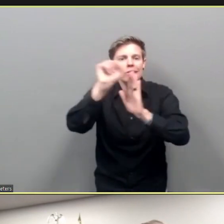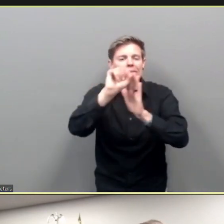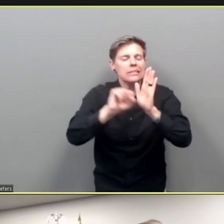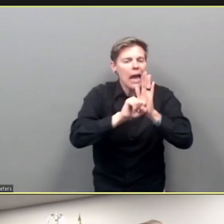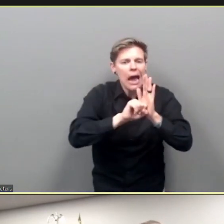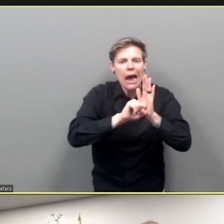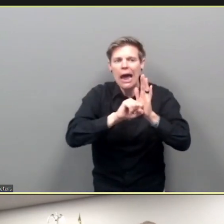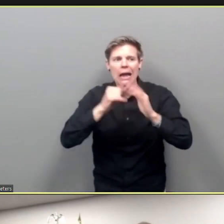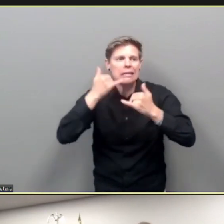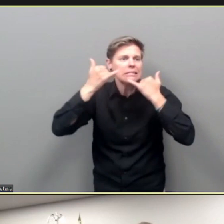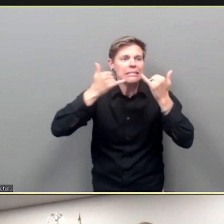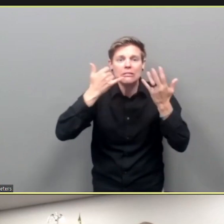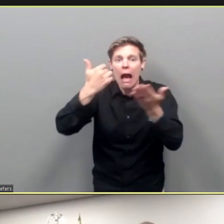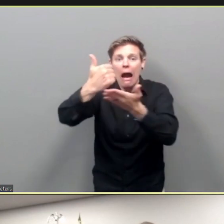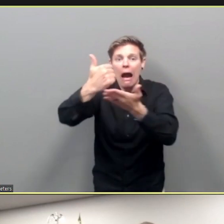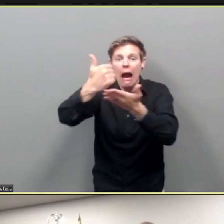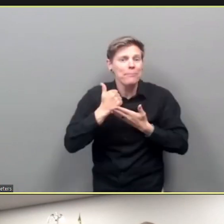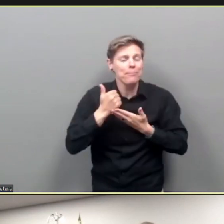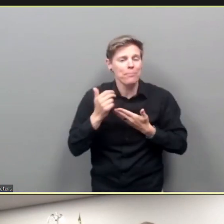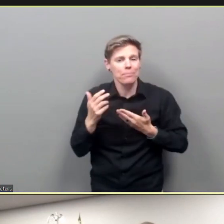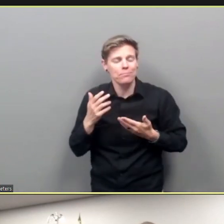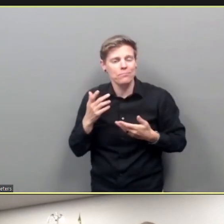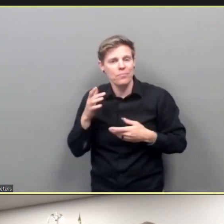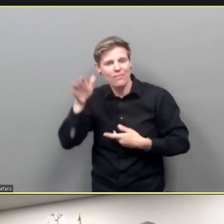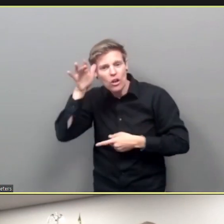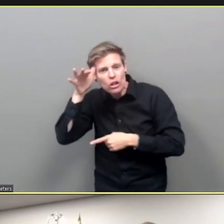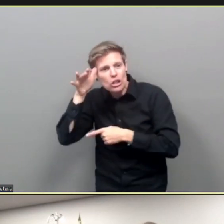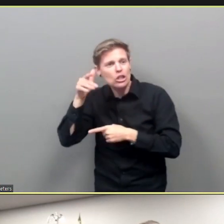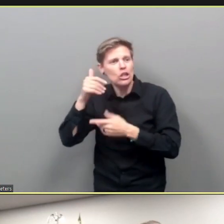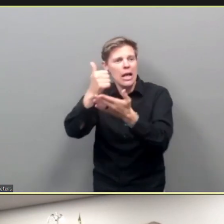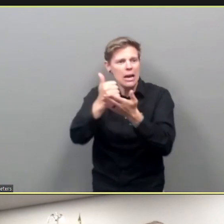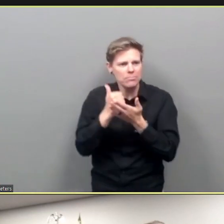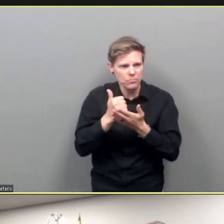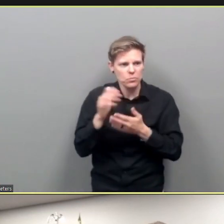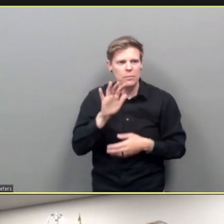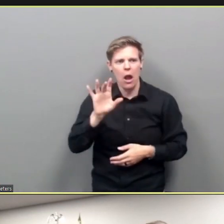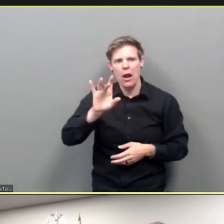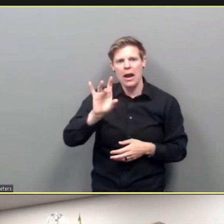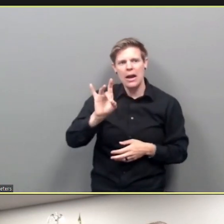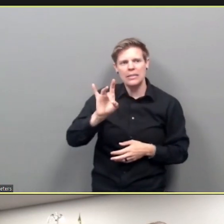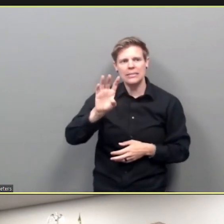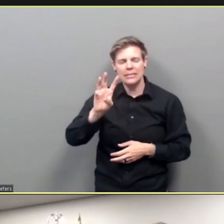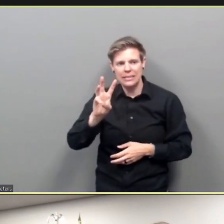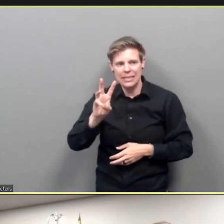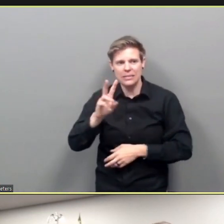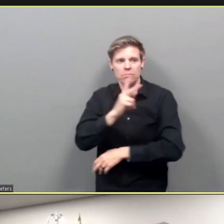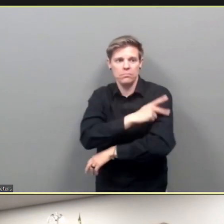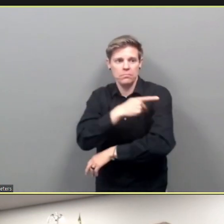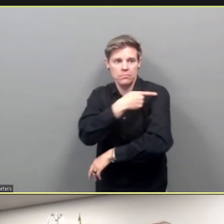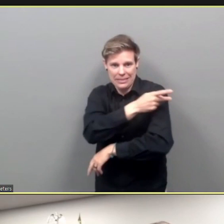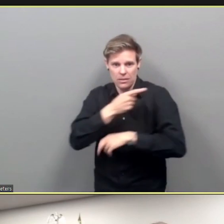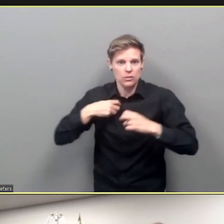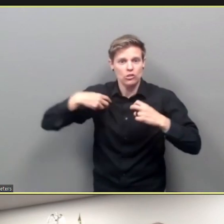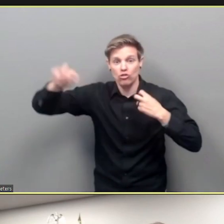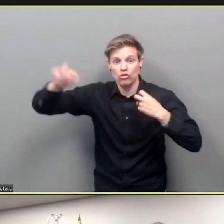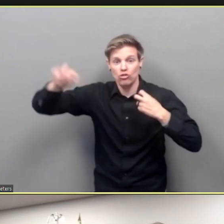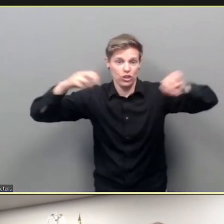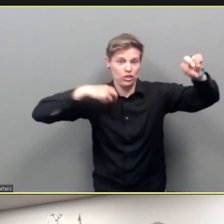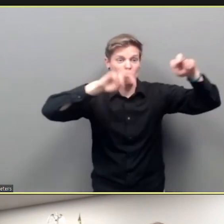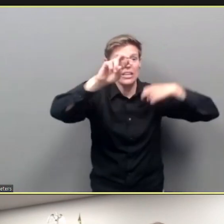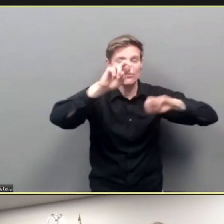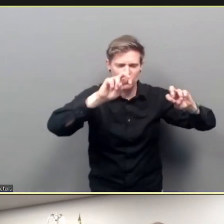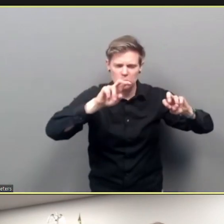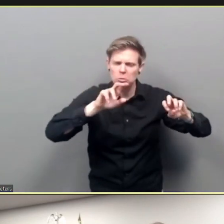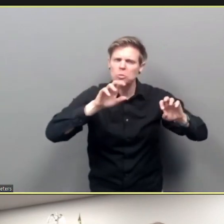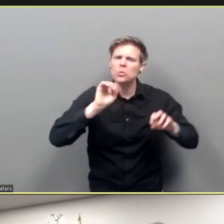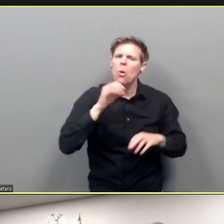help elsewhere. And since you talked about those 86 patients who were transferred out of state, I'm wondering how common is it that